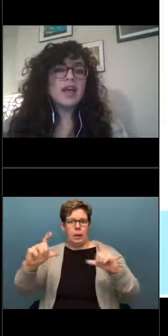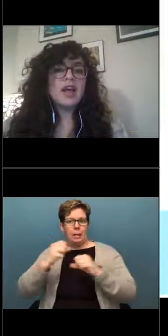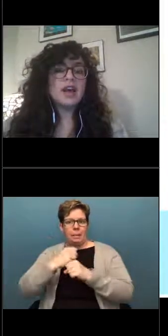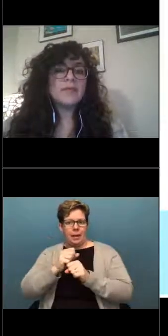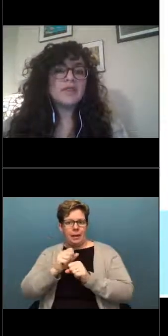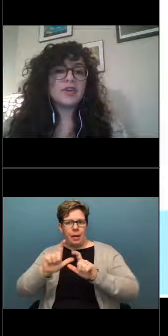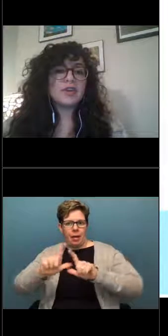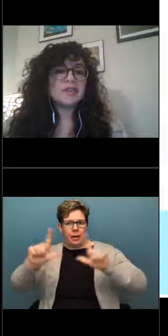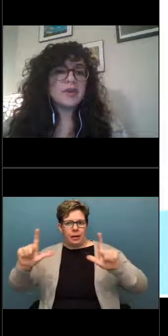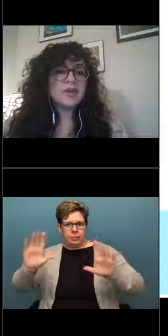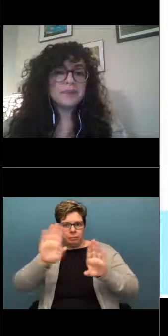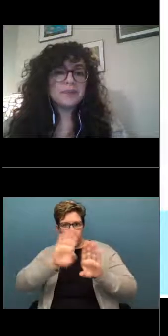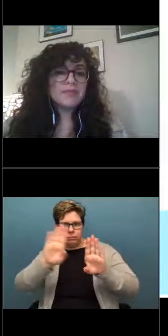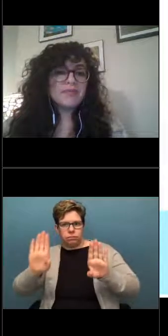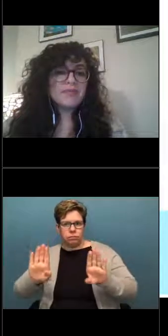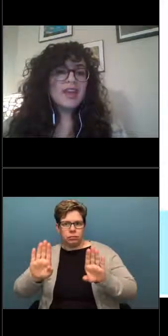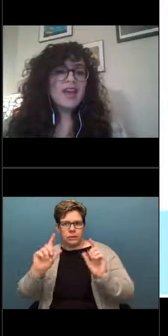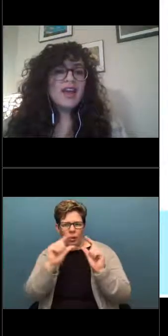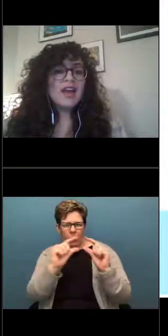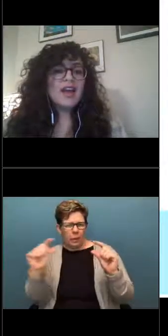photo for you as well.